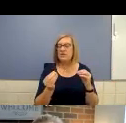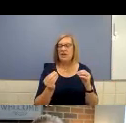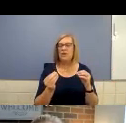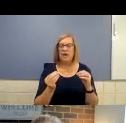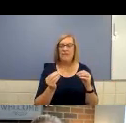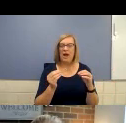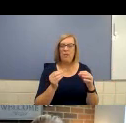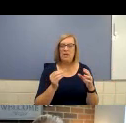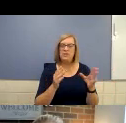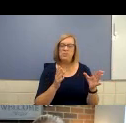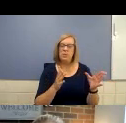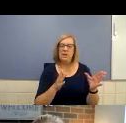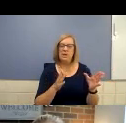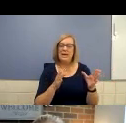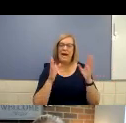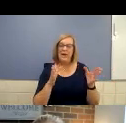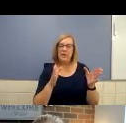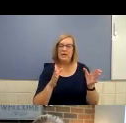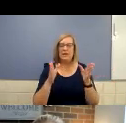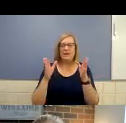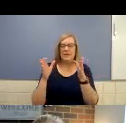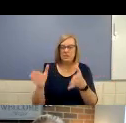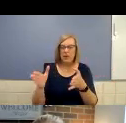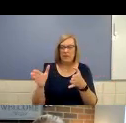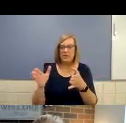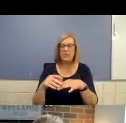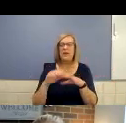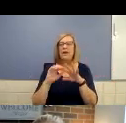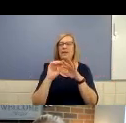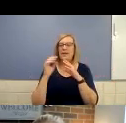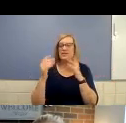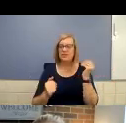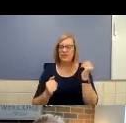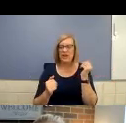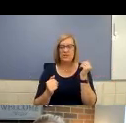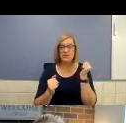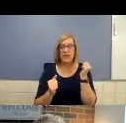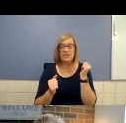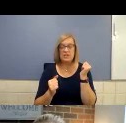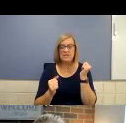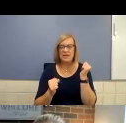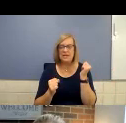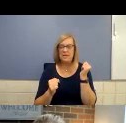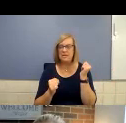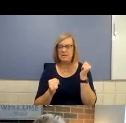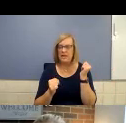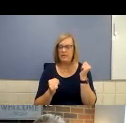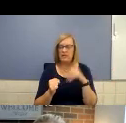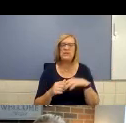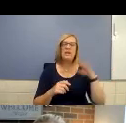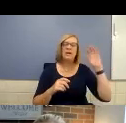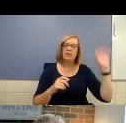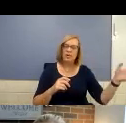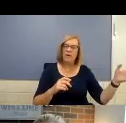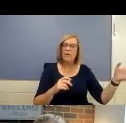you understand, okay, if I want to work in Iowa in this part of interpreting, this is a certification test I need to take